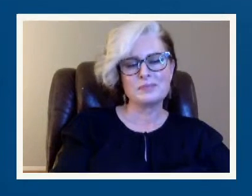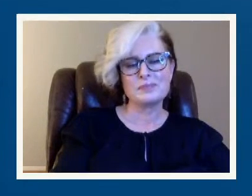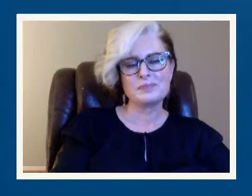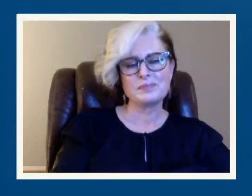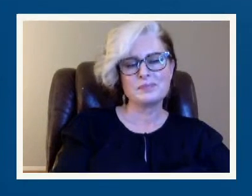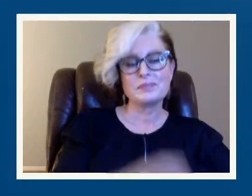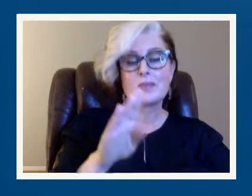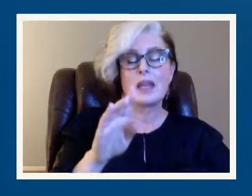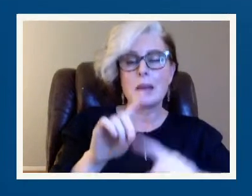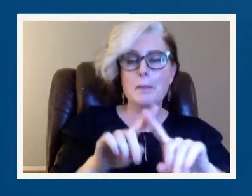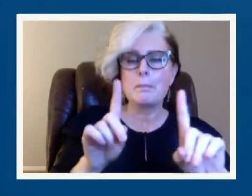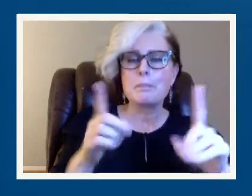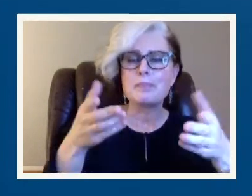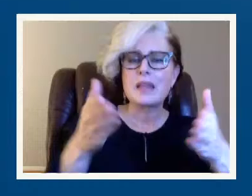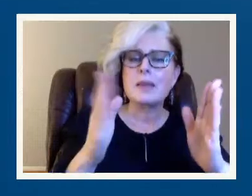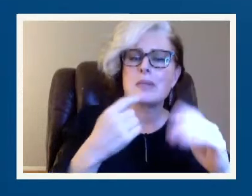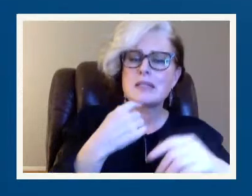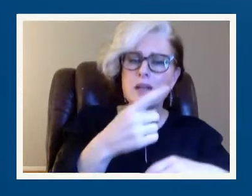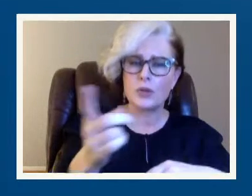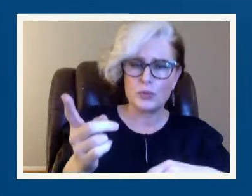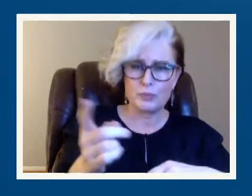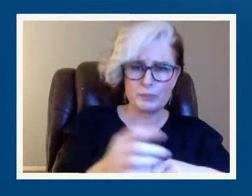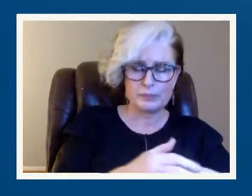But let me tell you,